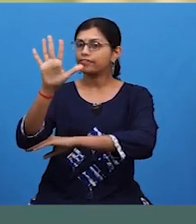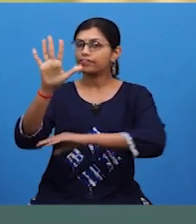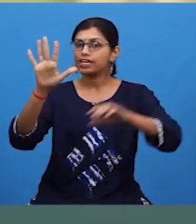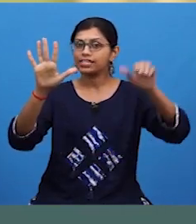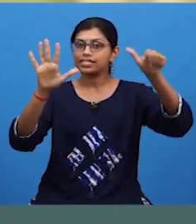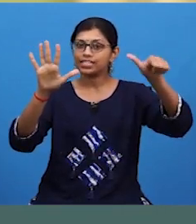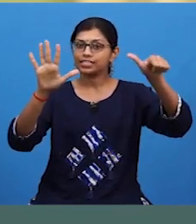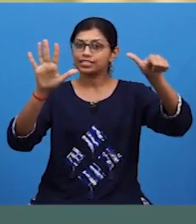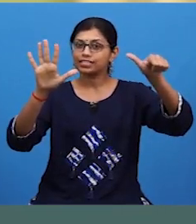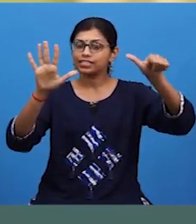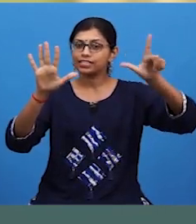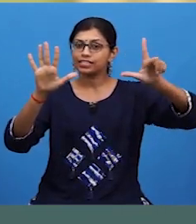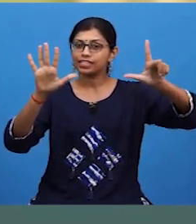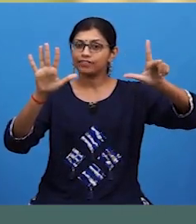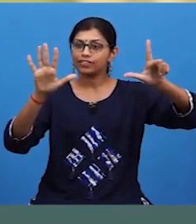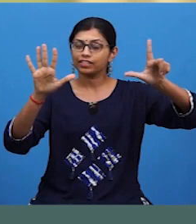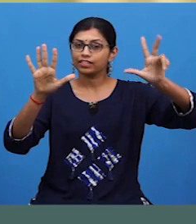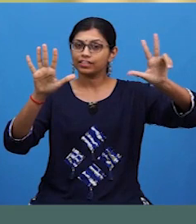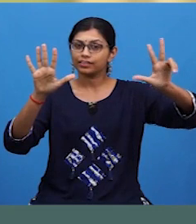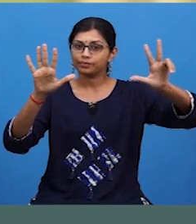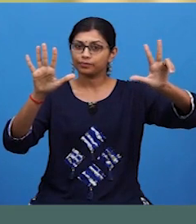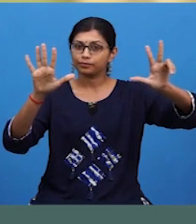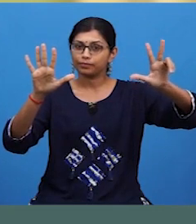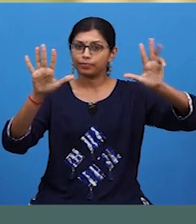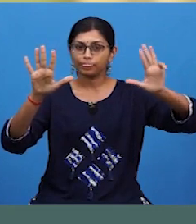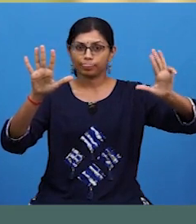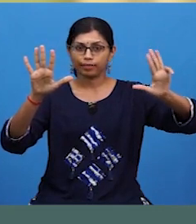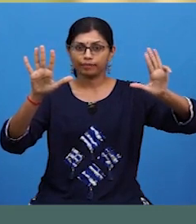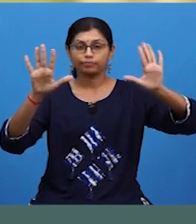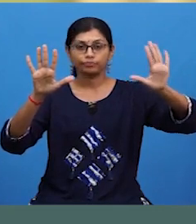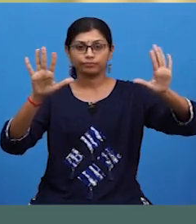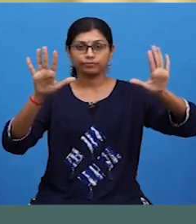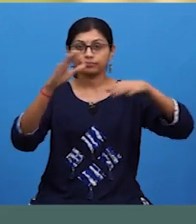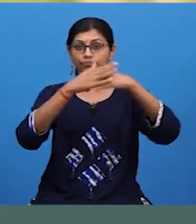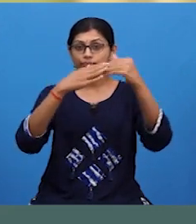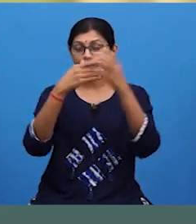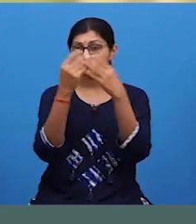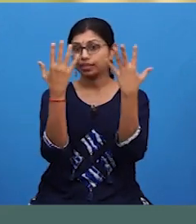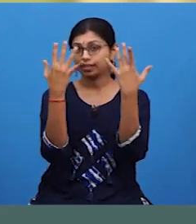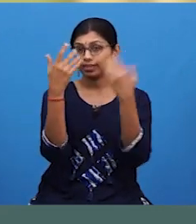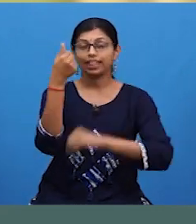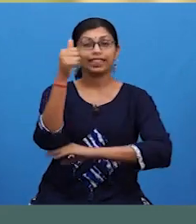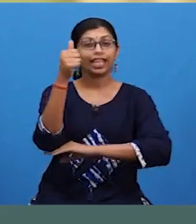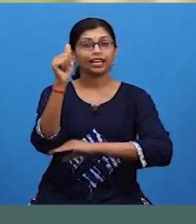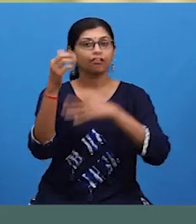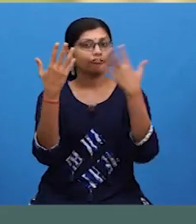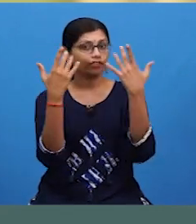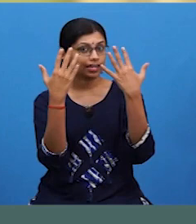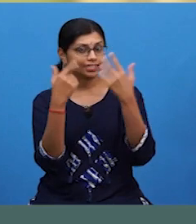5, 6, 7, 8, 9, and 10 fingers.